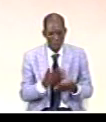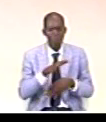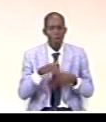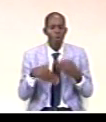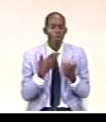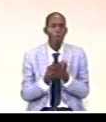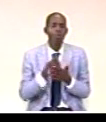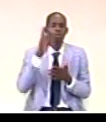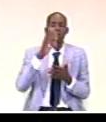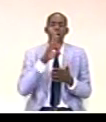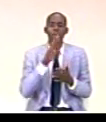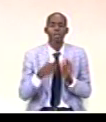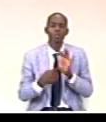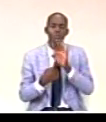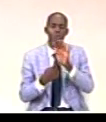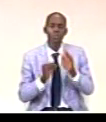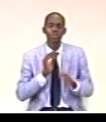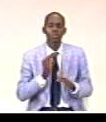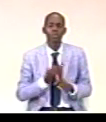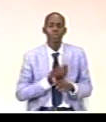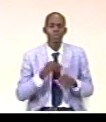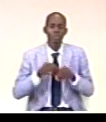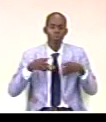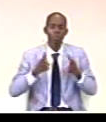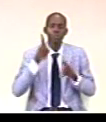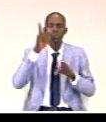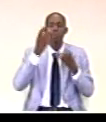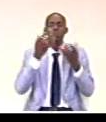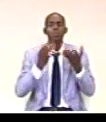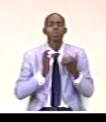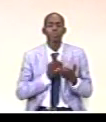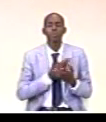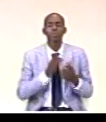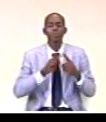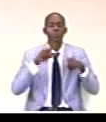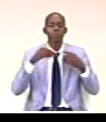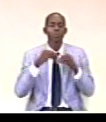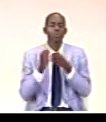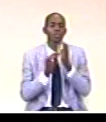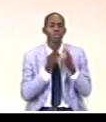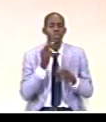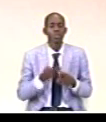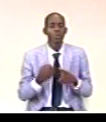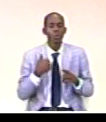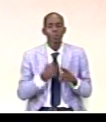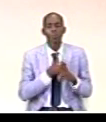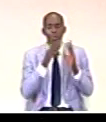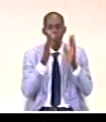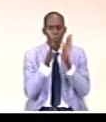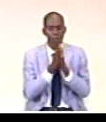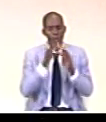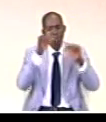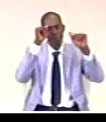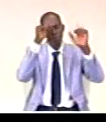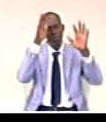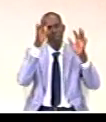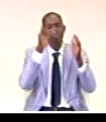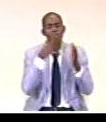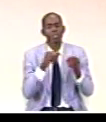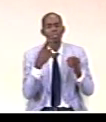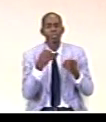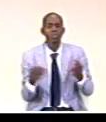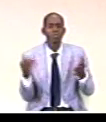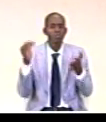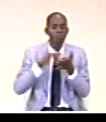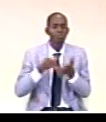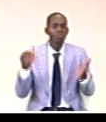showing us, and to go the way you want us to go in Jesus' name. I pray, Father, that the emphasis on holiness without which no